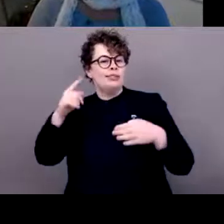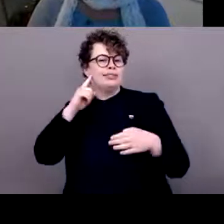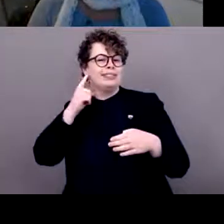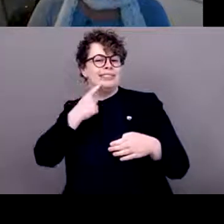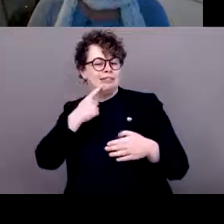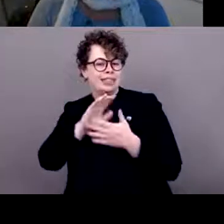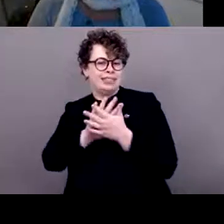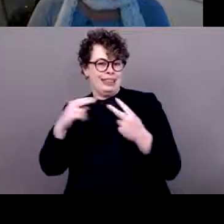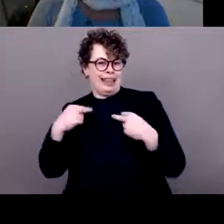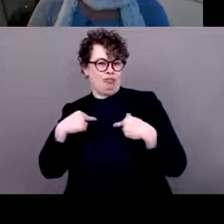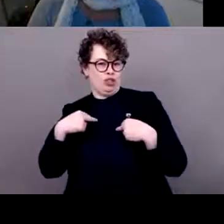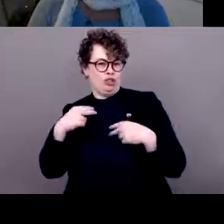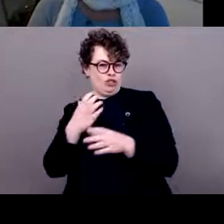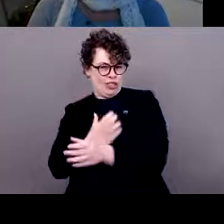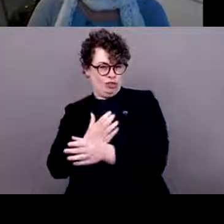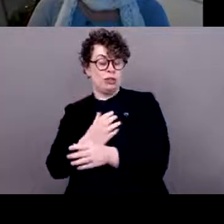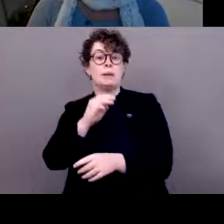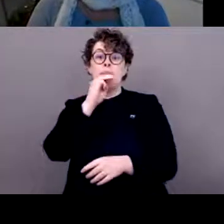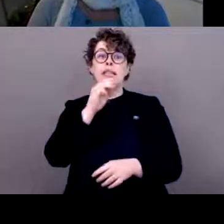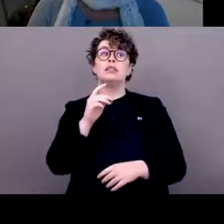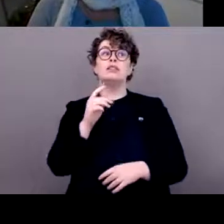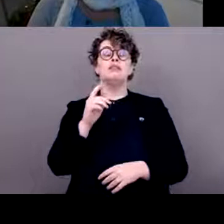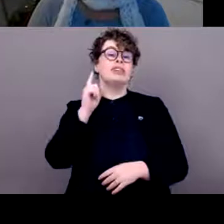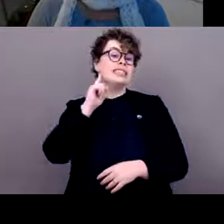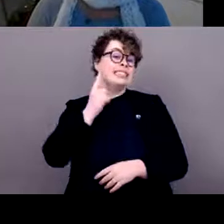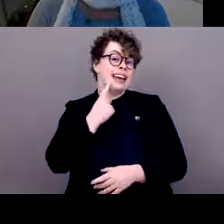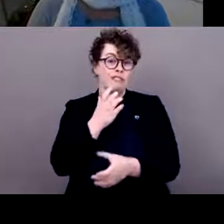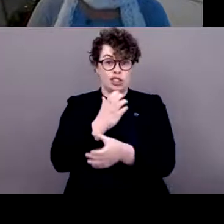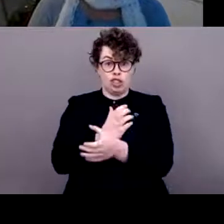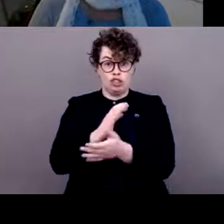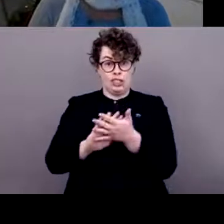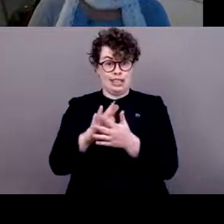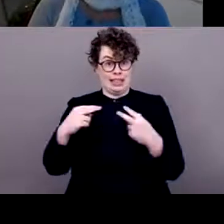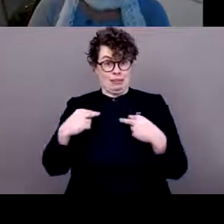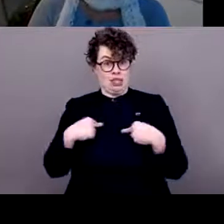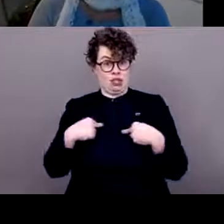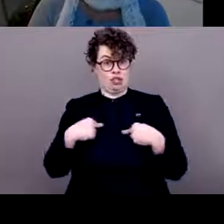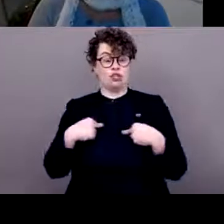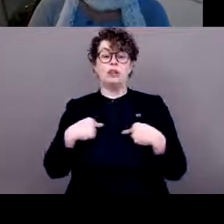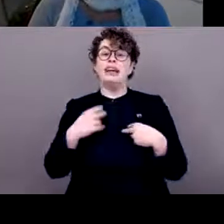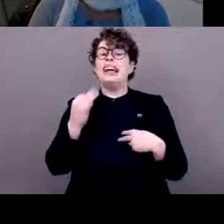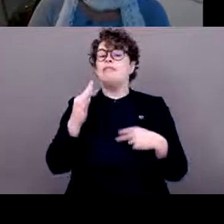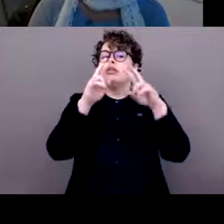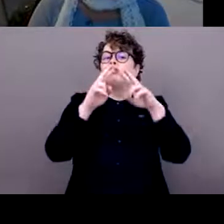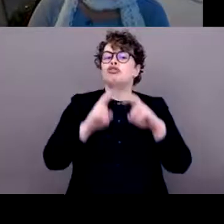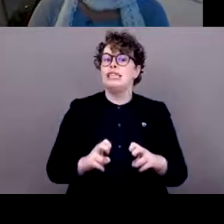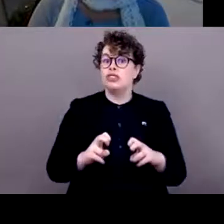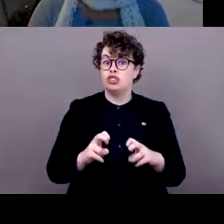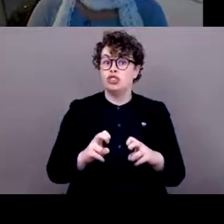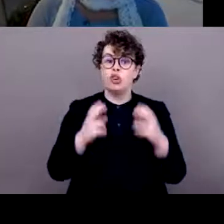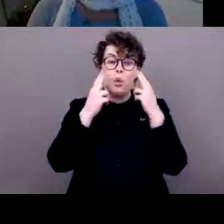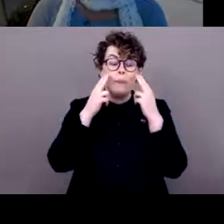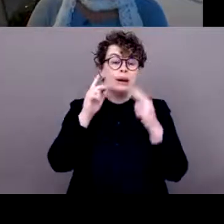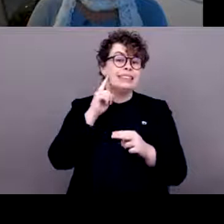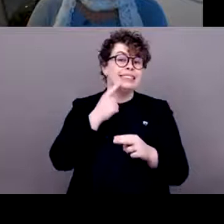is that deaf children don't naturally fall into groups according to whether they use spoken or sign language, because many deaf children, in